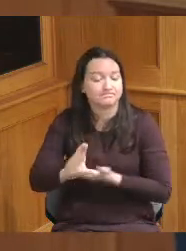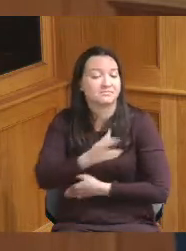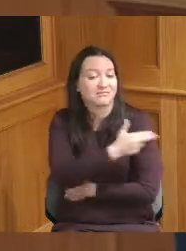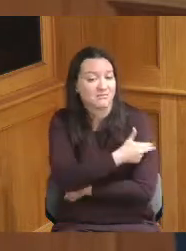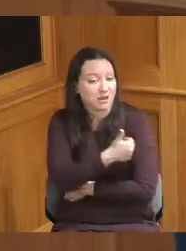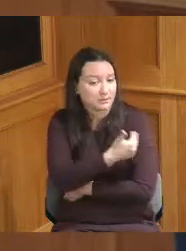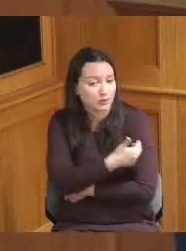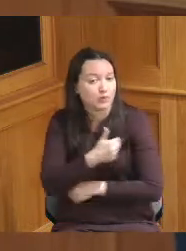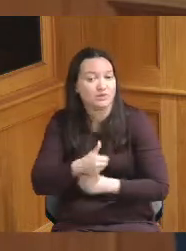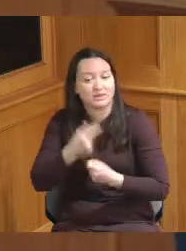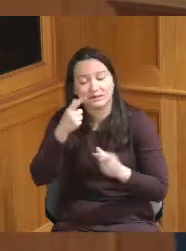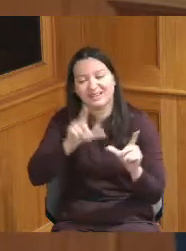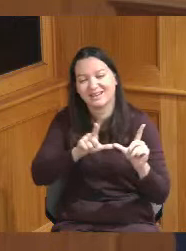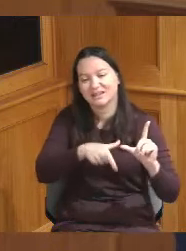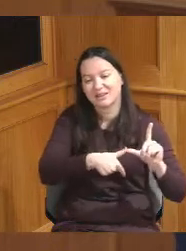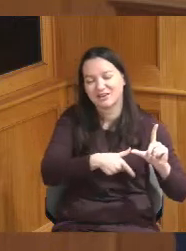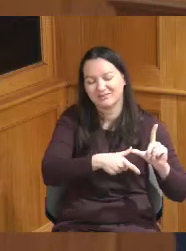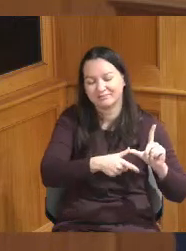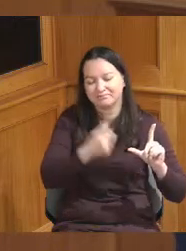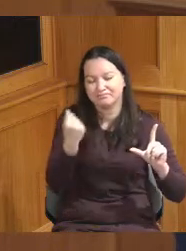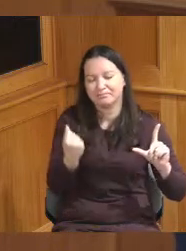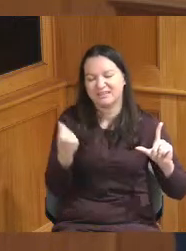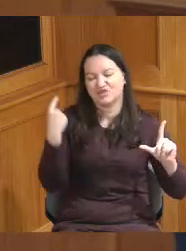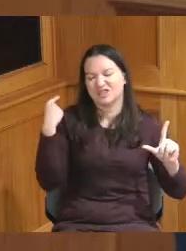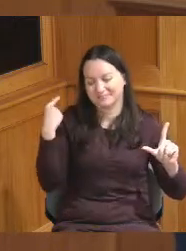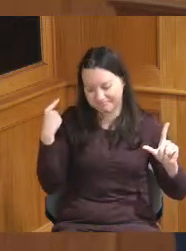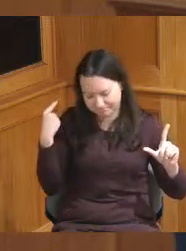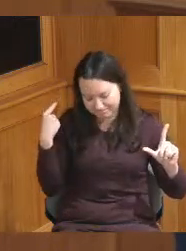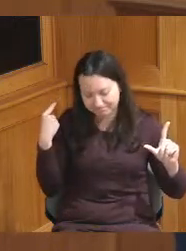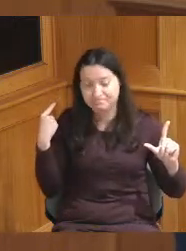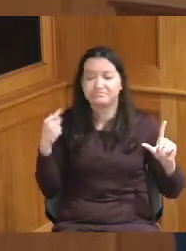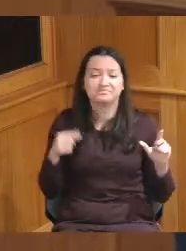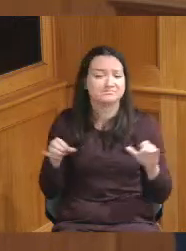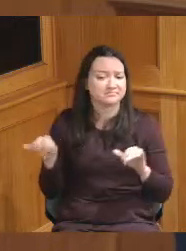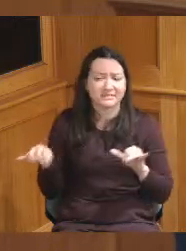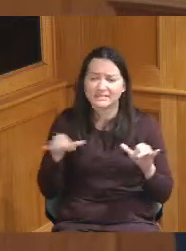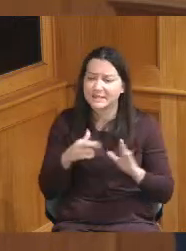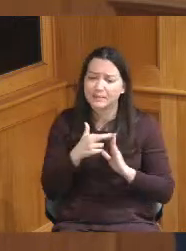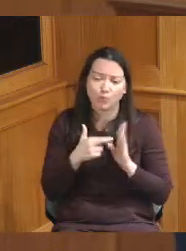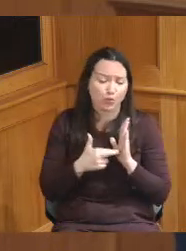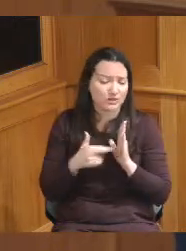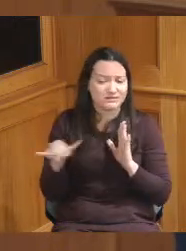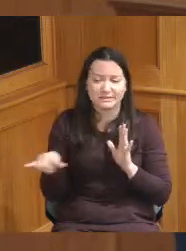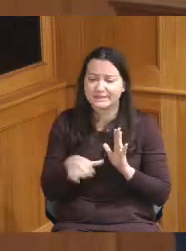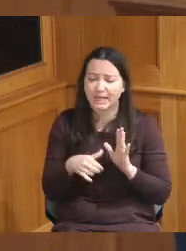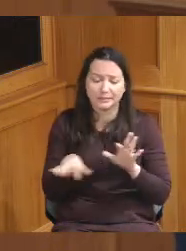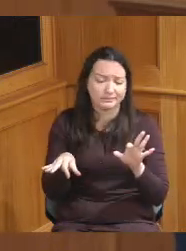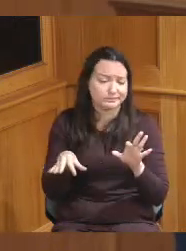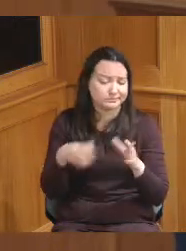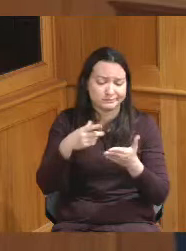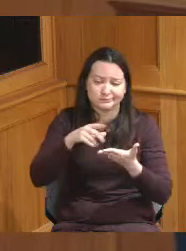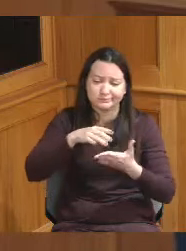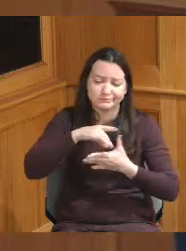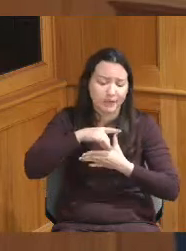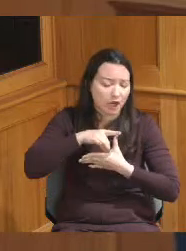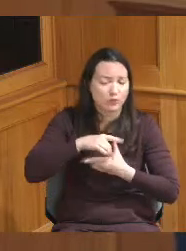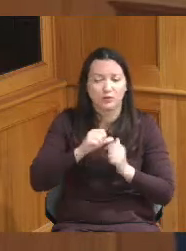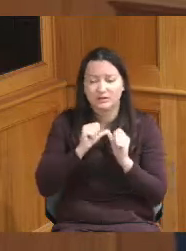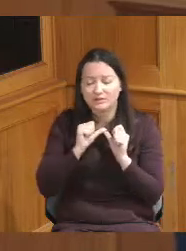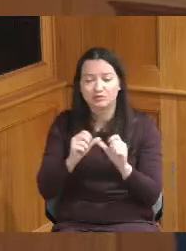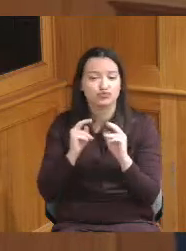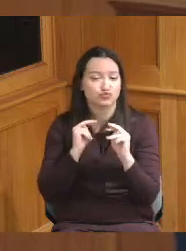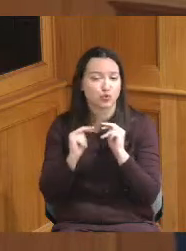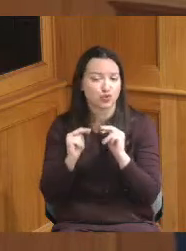levy agreement that expired at the end of last year, the same terms as the prior levy agreement, as we continue to negotiate